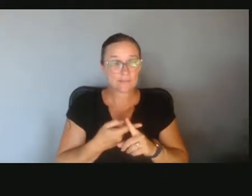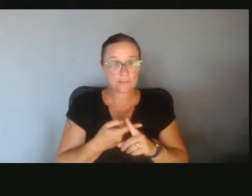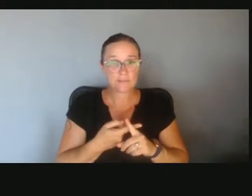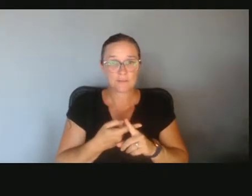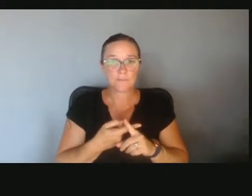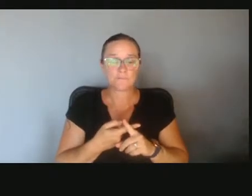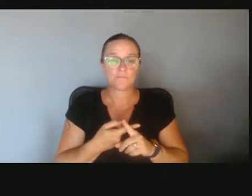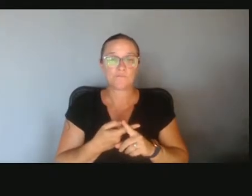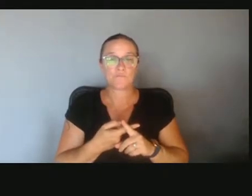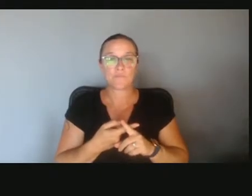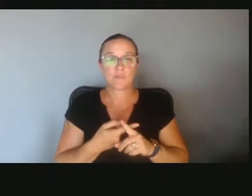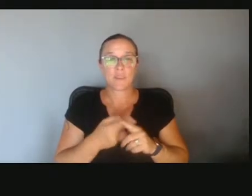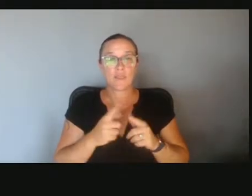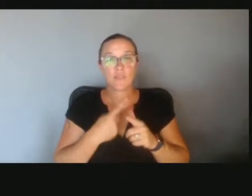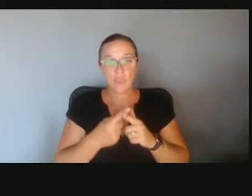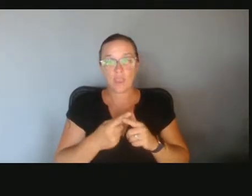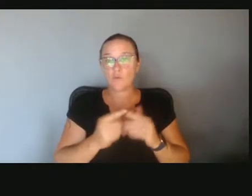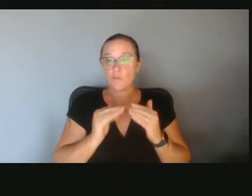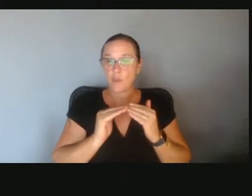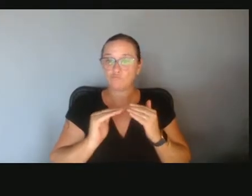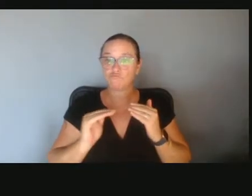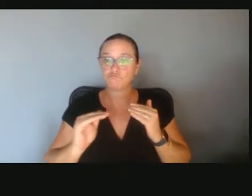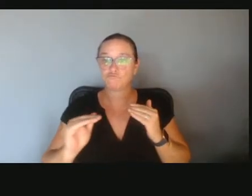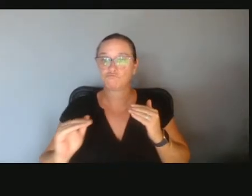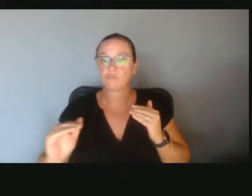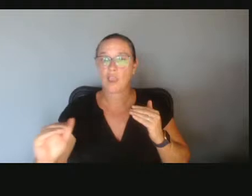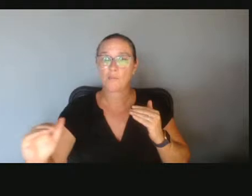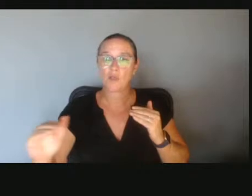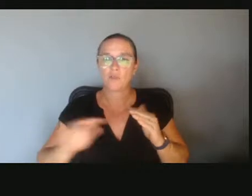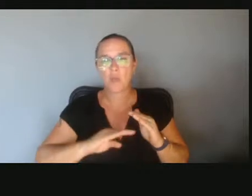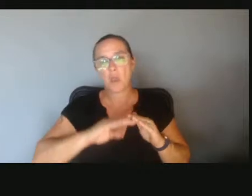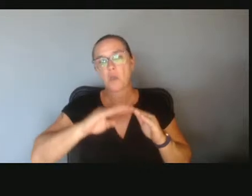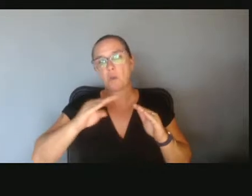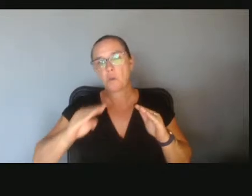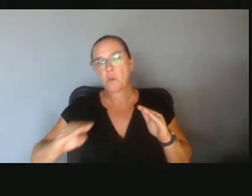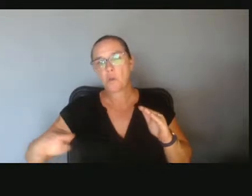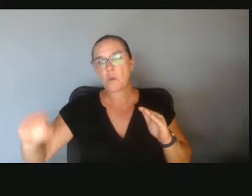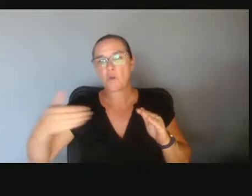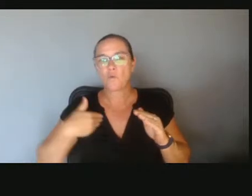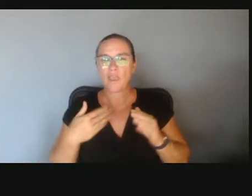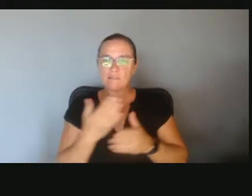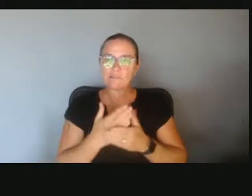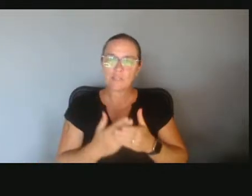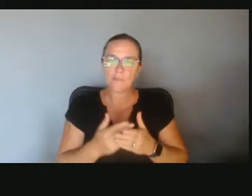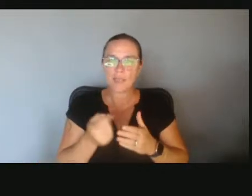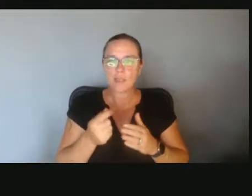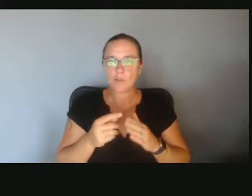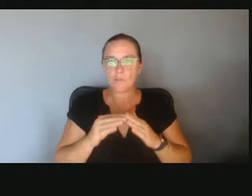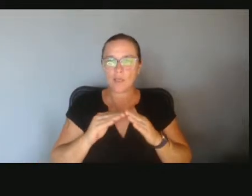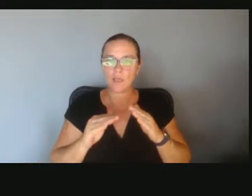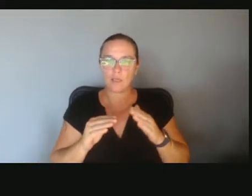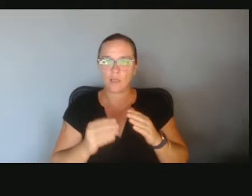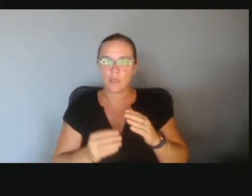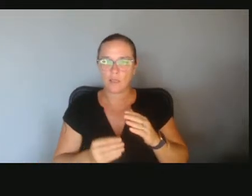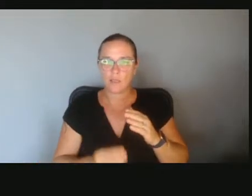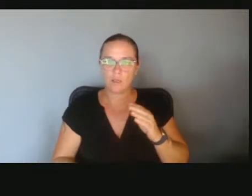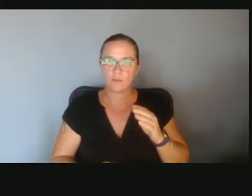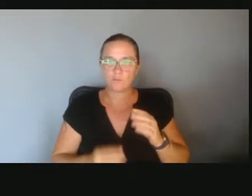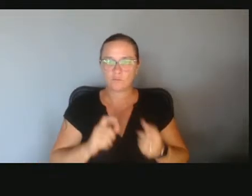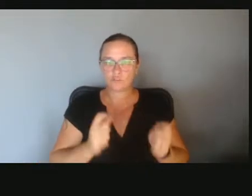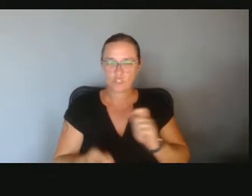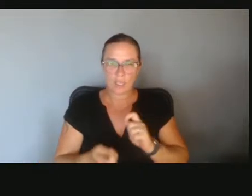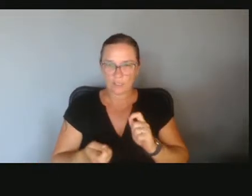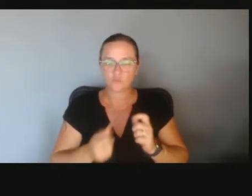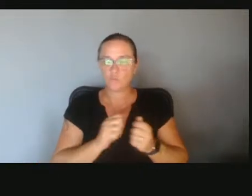a fairly stable level, right? There are exceptions where we have abnormally low fountains and changes in the